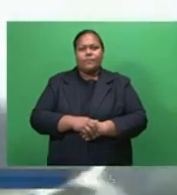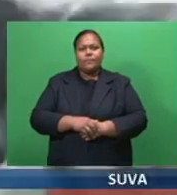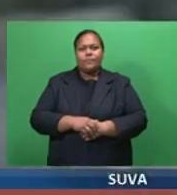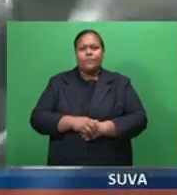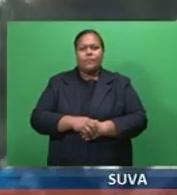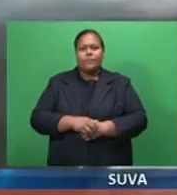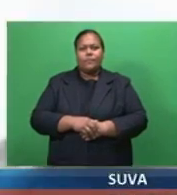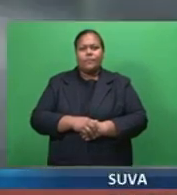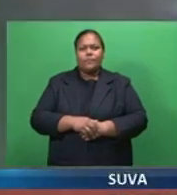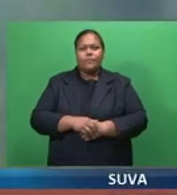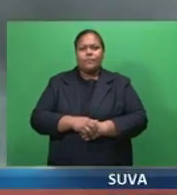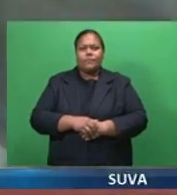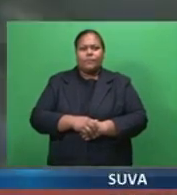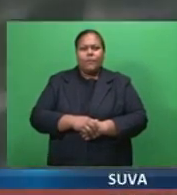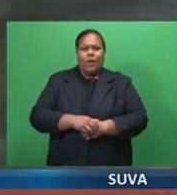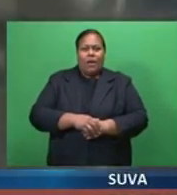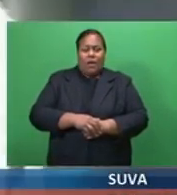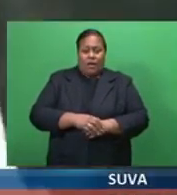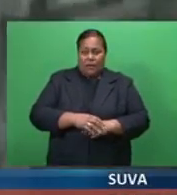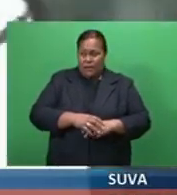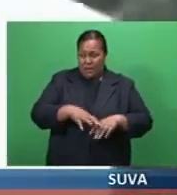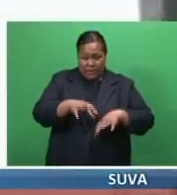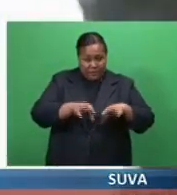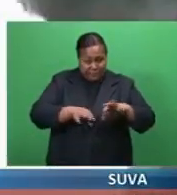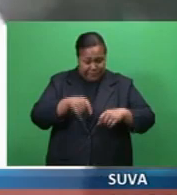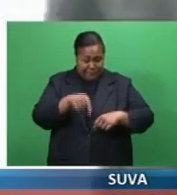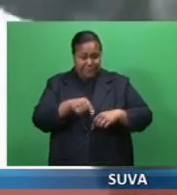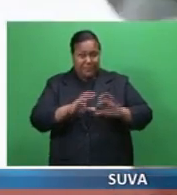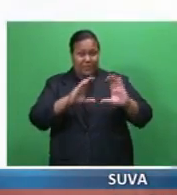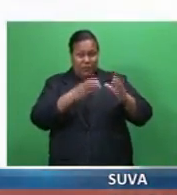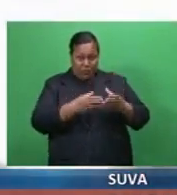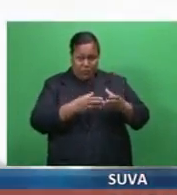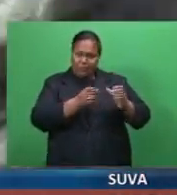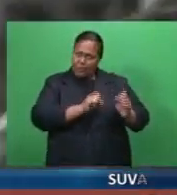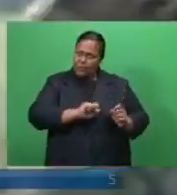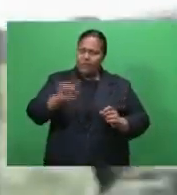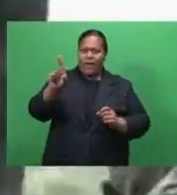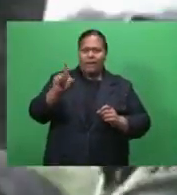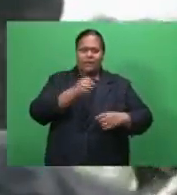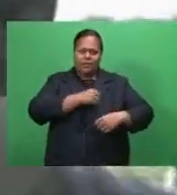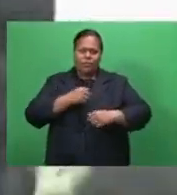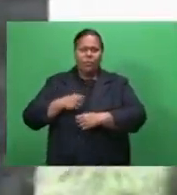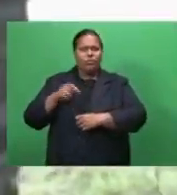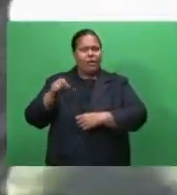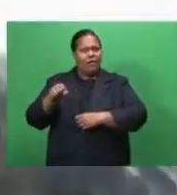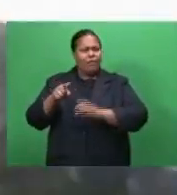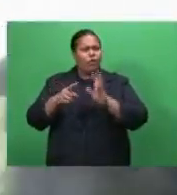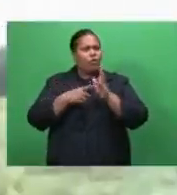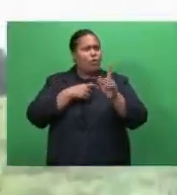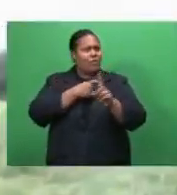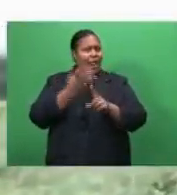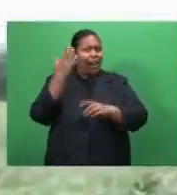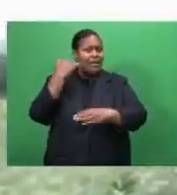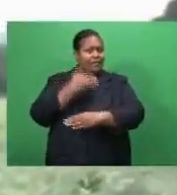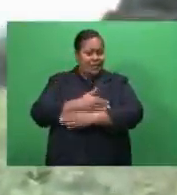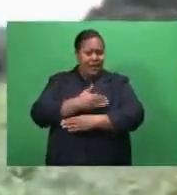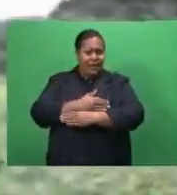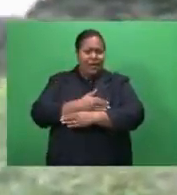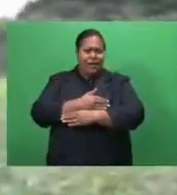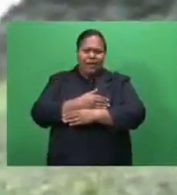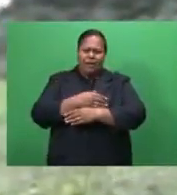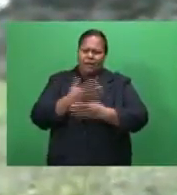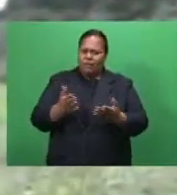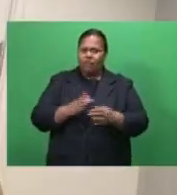The pre-action protocol for the pending class action was initially sent to the UK government in February. Last night they responded with a